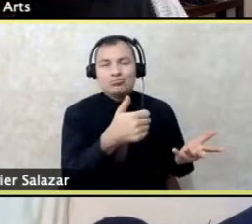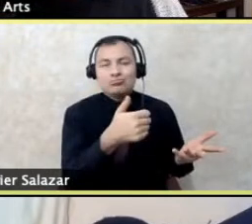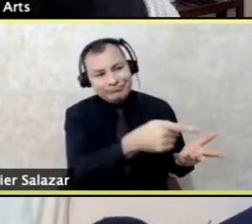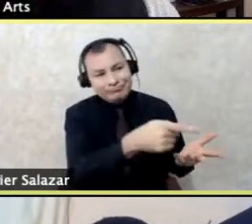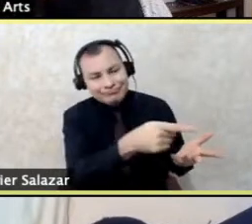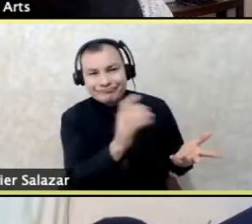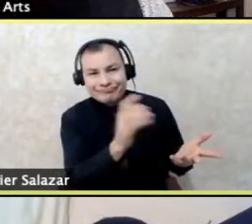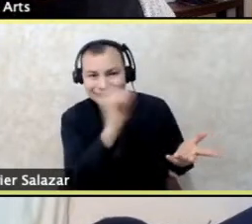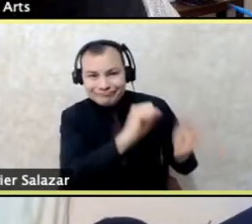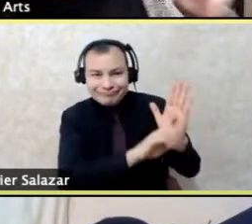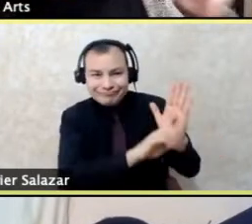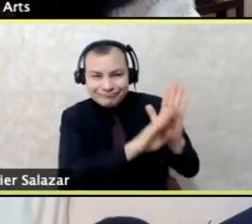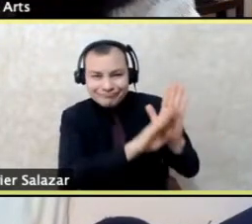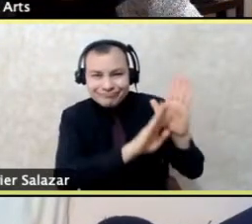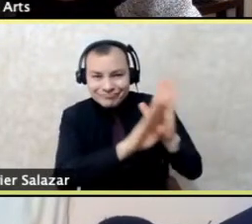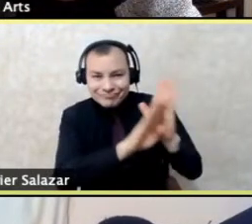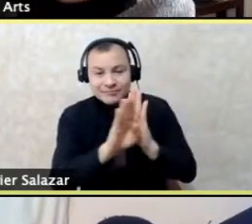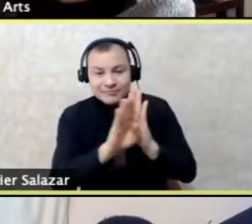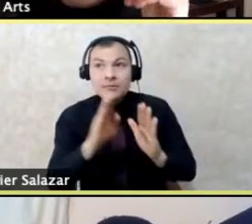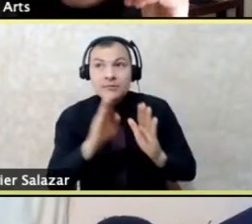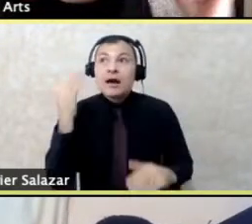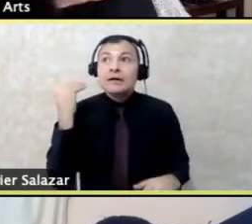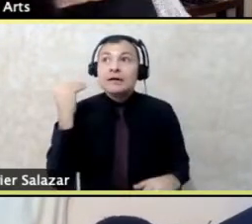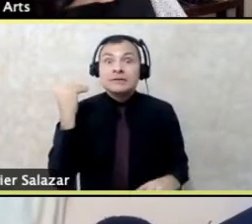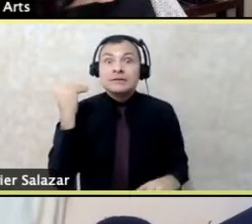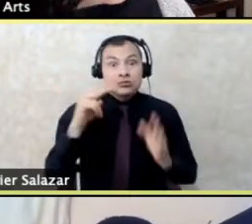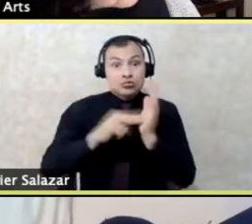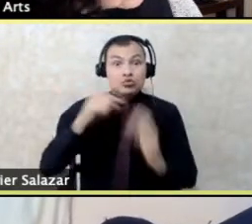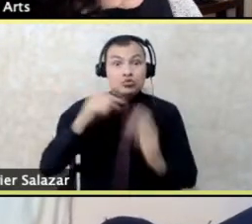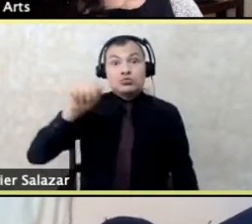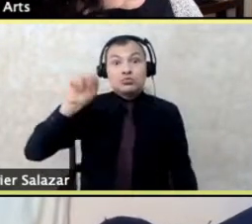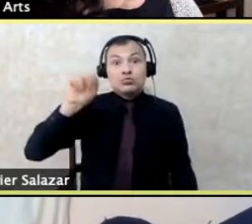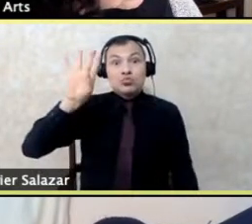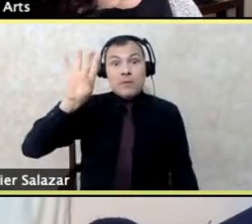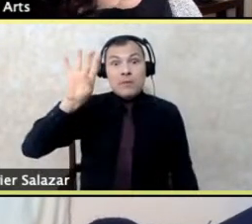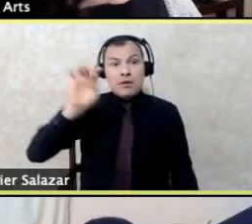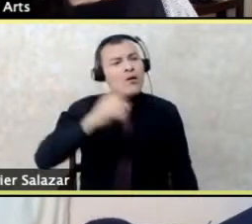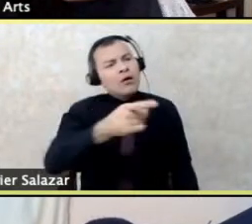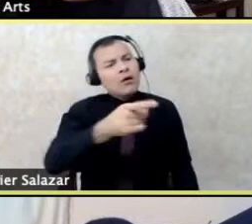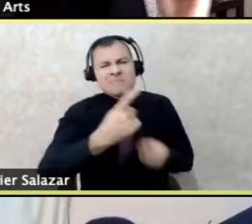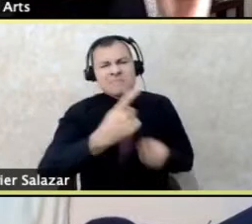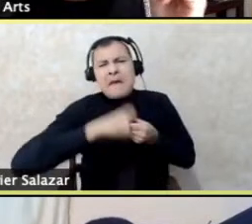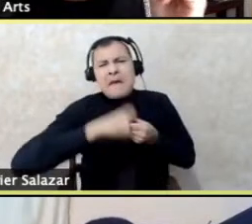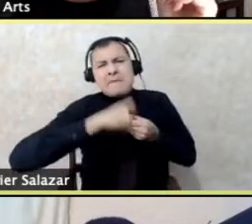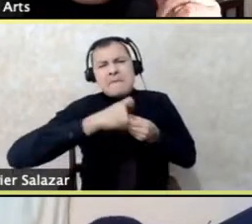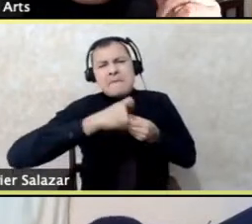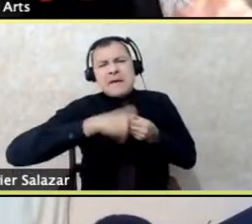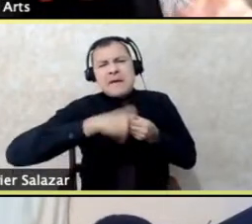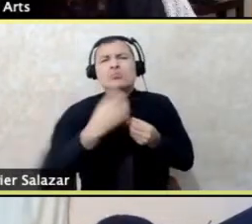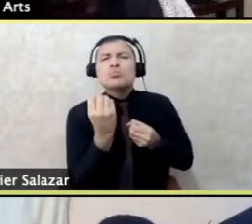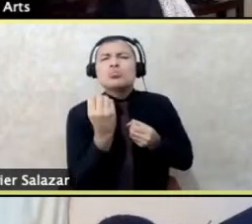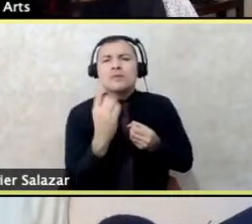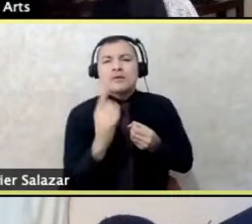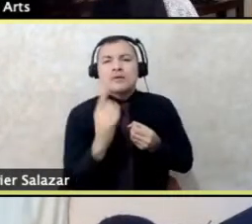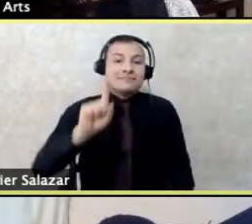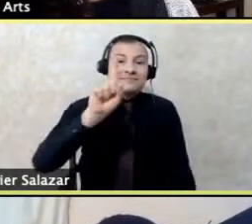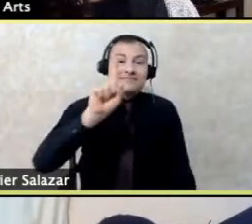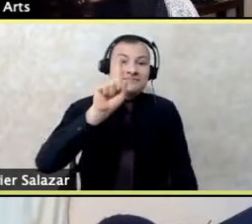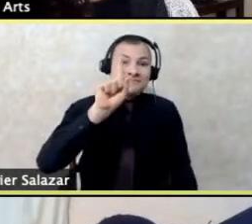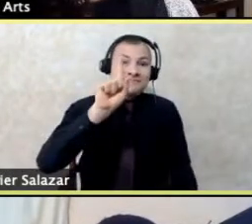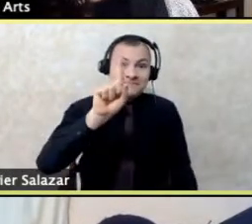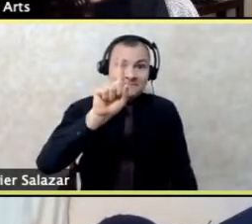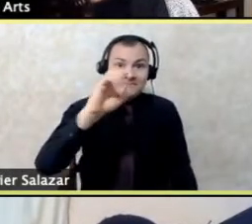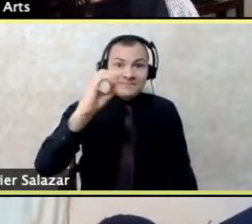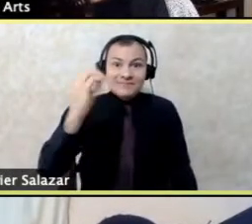pasado atendíamos 1,050 beneficiarios directos. Eso es un número impresionante en cifras, incluso para